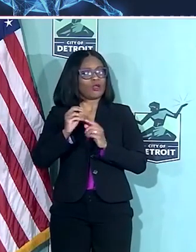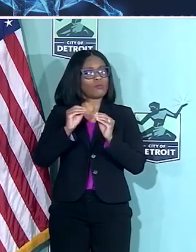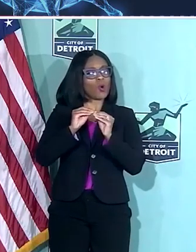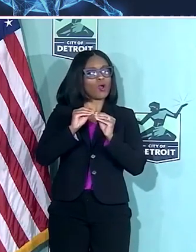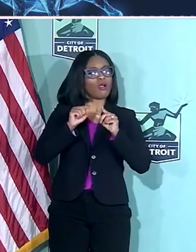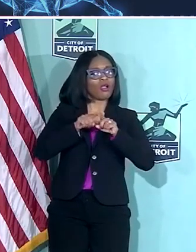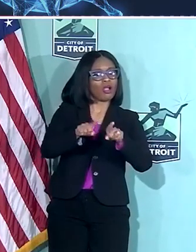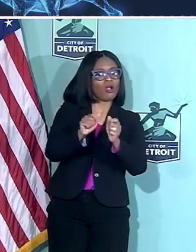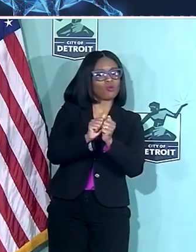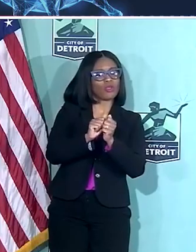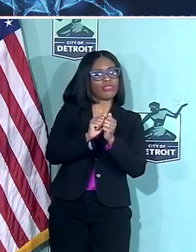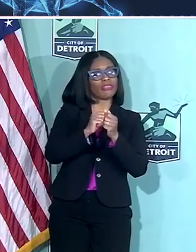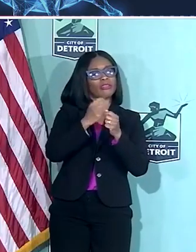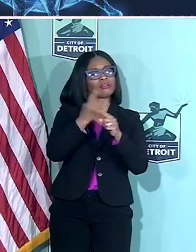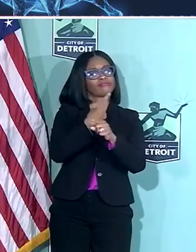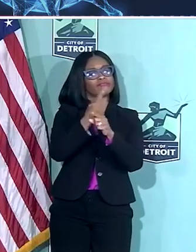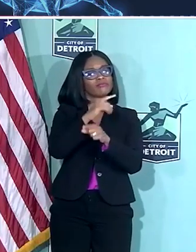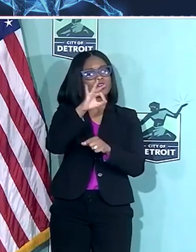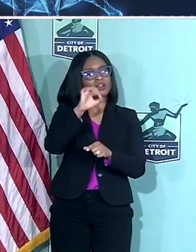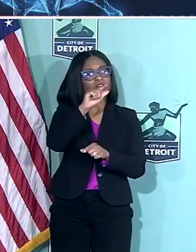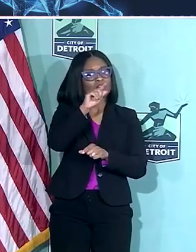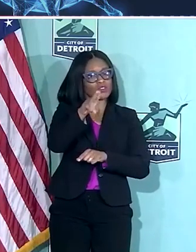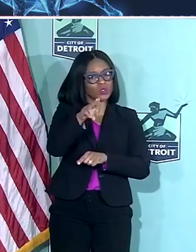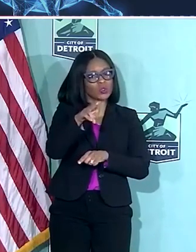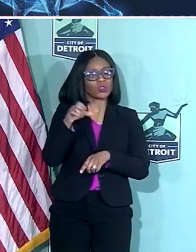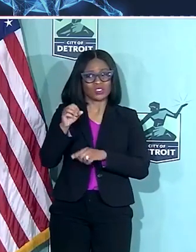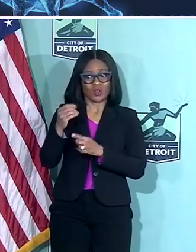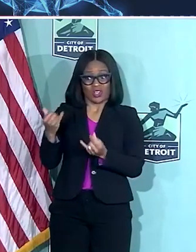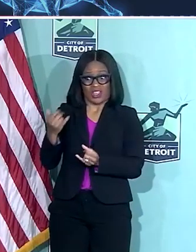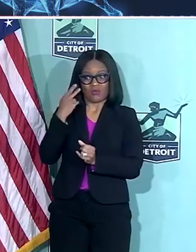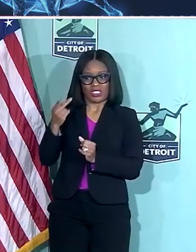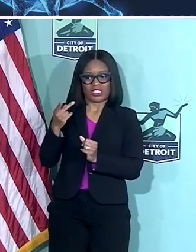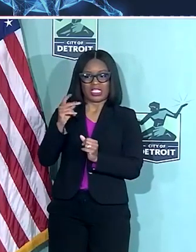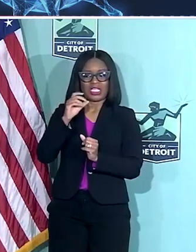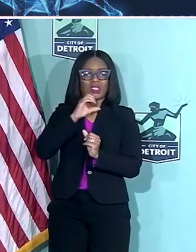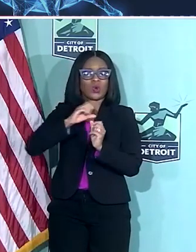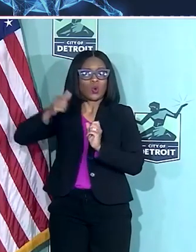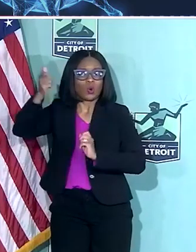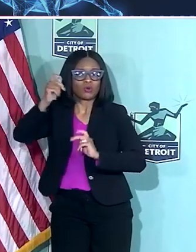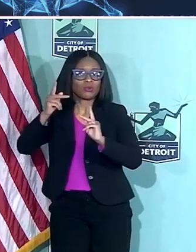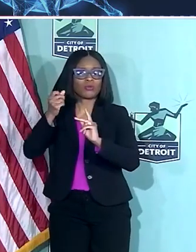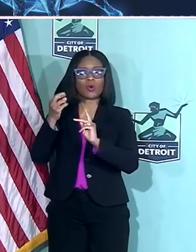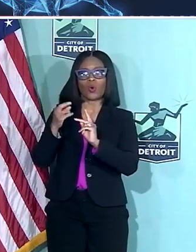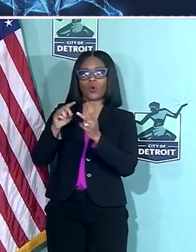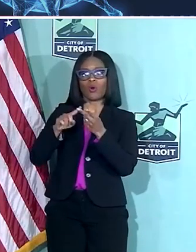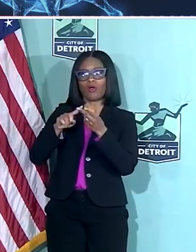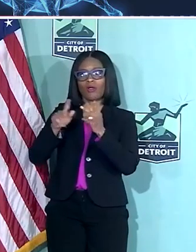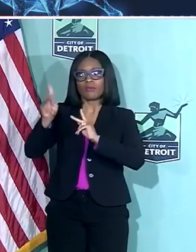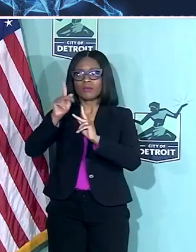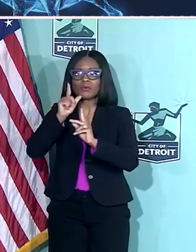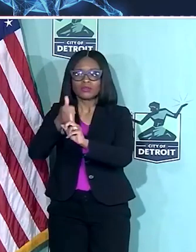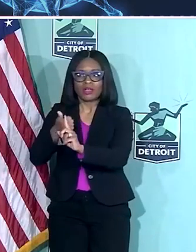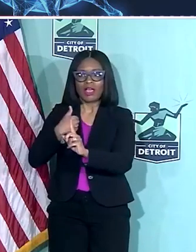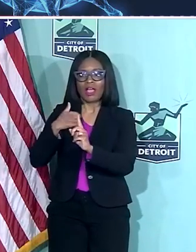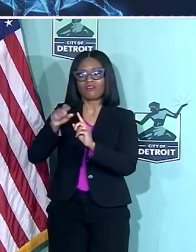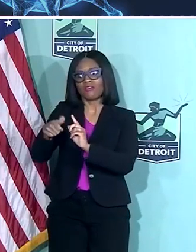are losing tend to be the very elderly or people with underlying conditions. And that was the whole point of